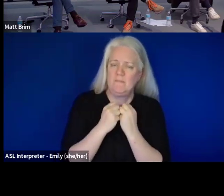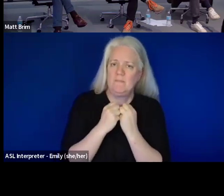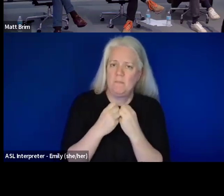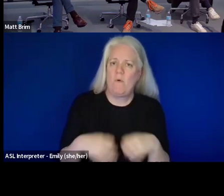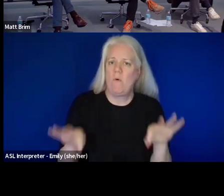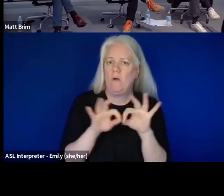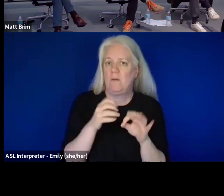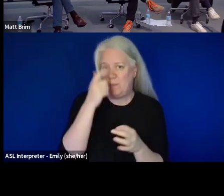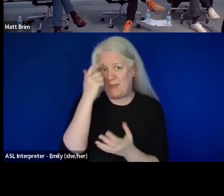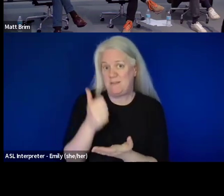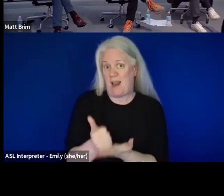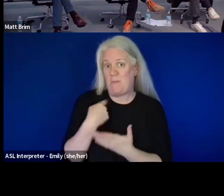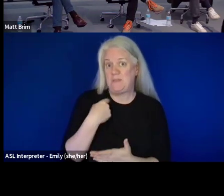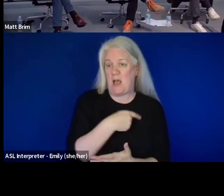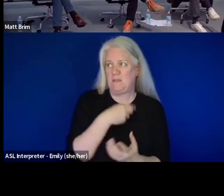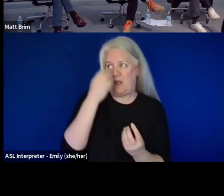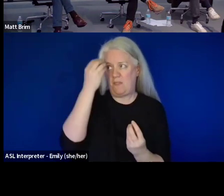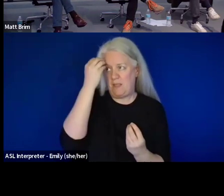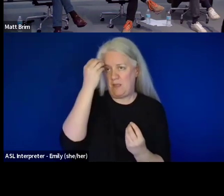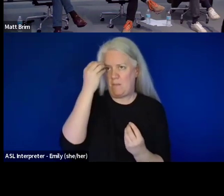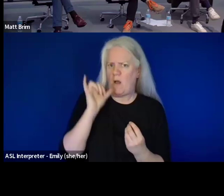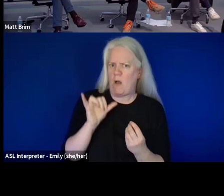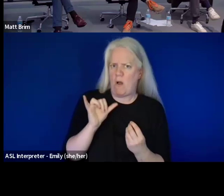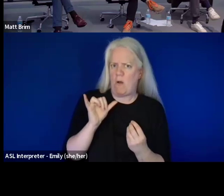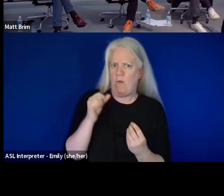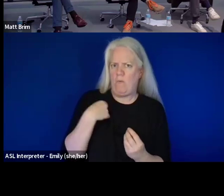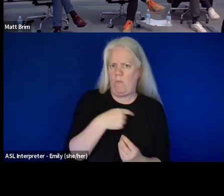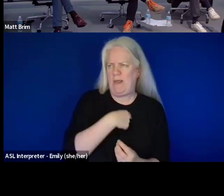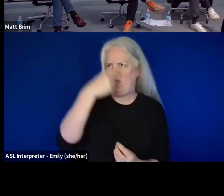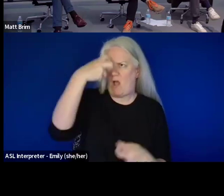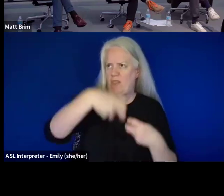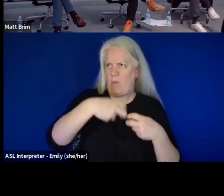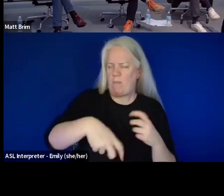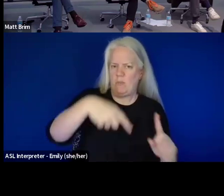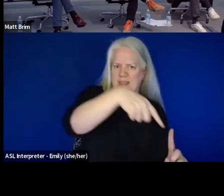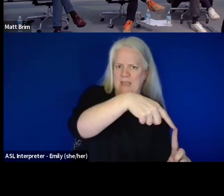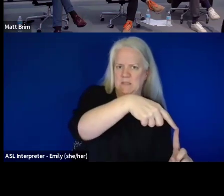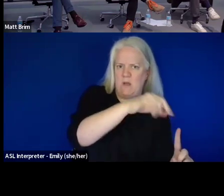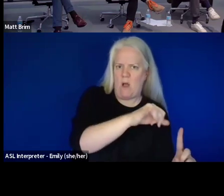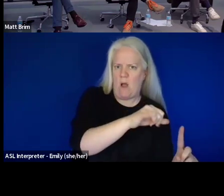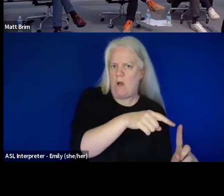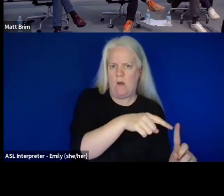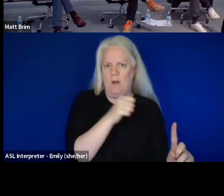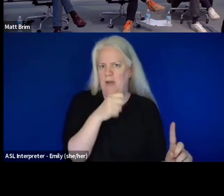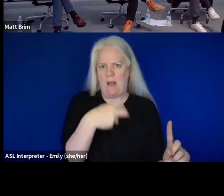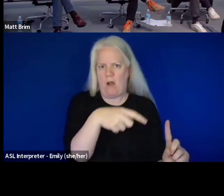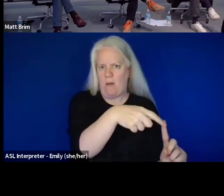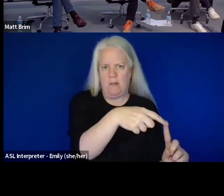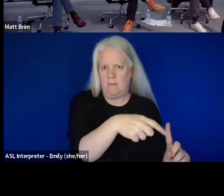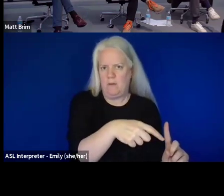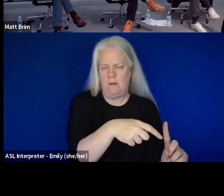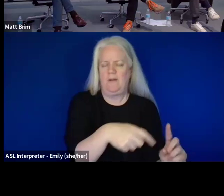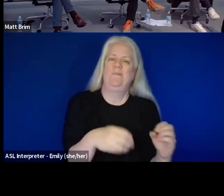helps us kind of think about like, oh, we thought the problem was over here, maybe in terms of like getting more funding